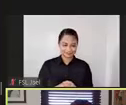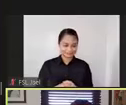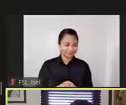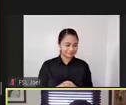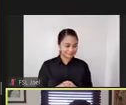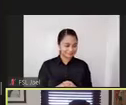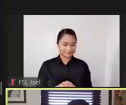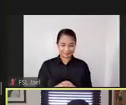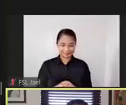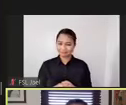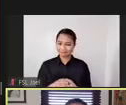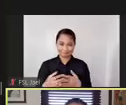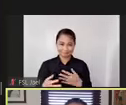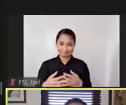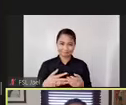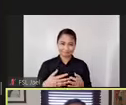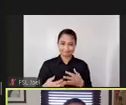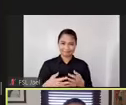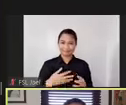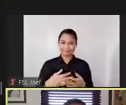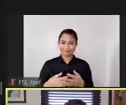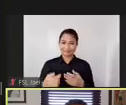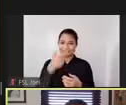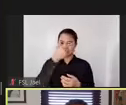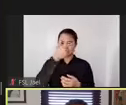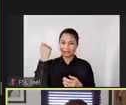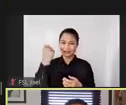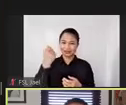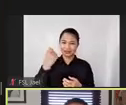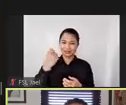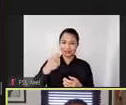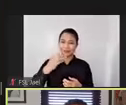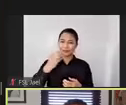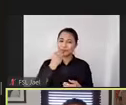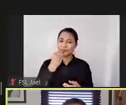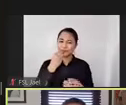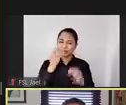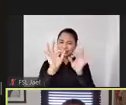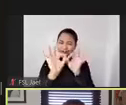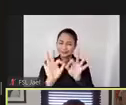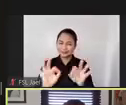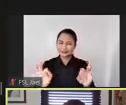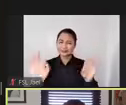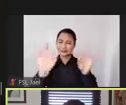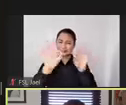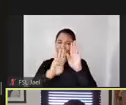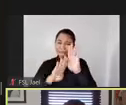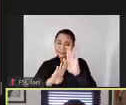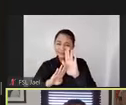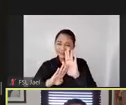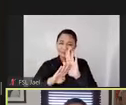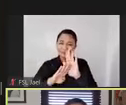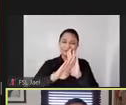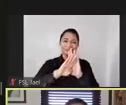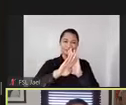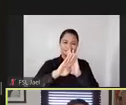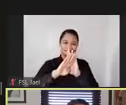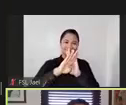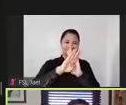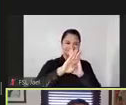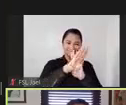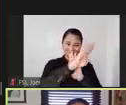growing and growing to the point that we are destroying our environment because we need to